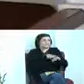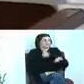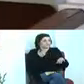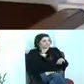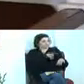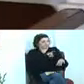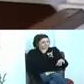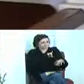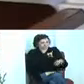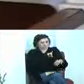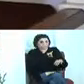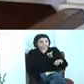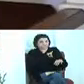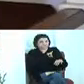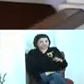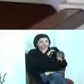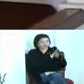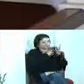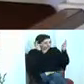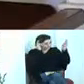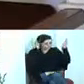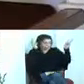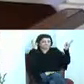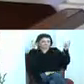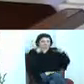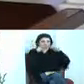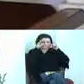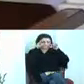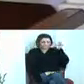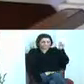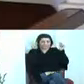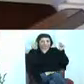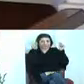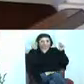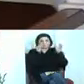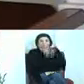us, hallelujah, put on some glasses here,